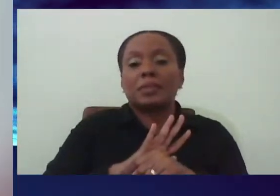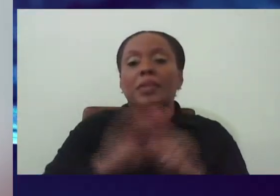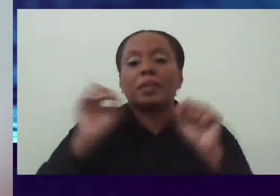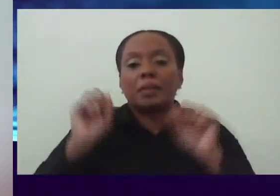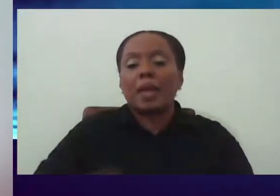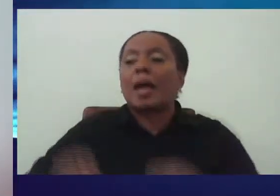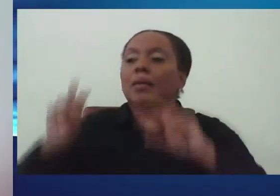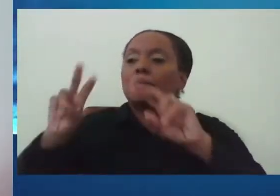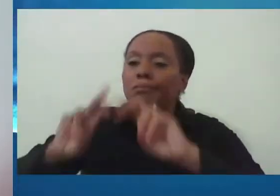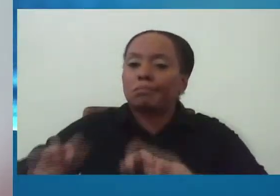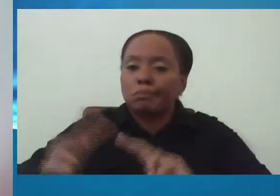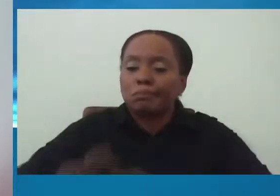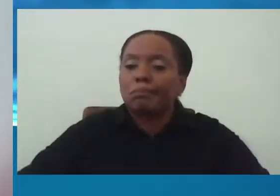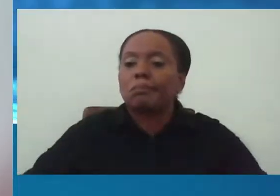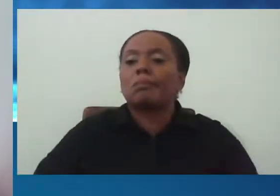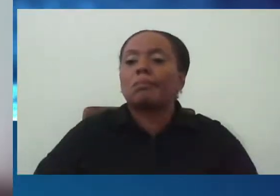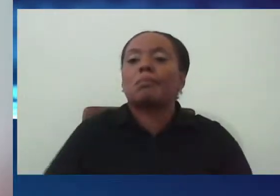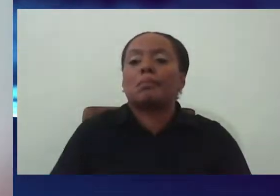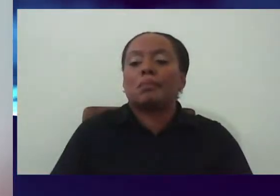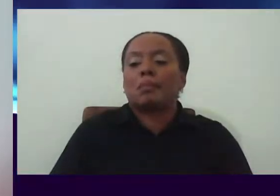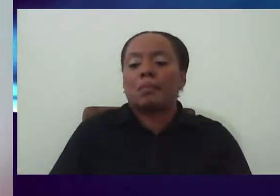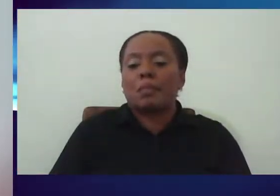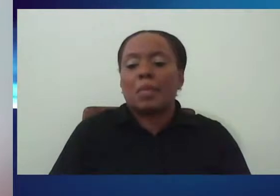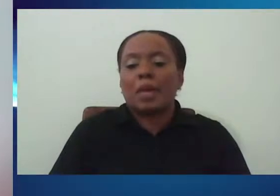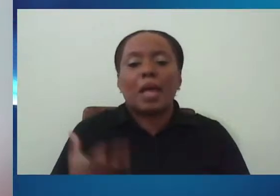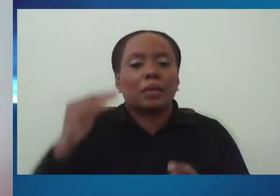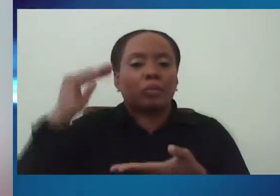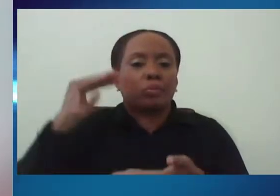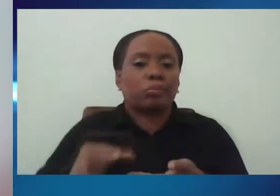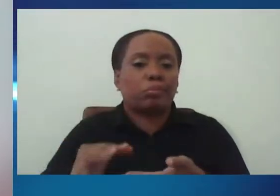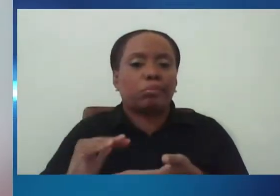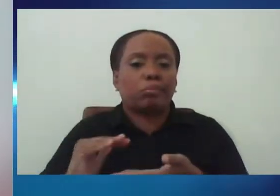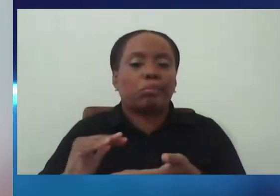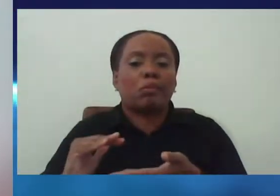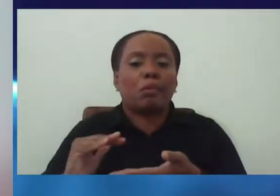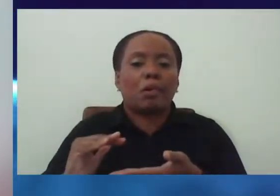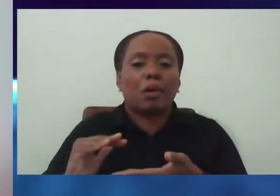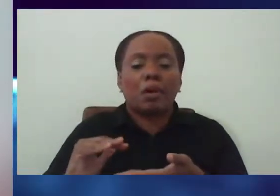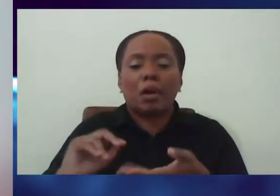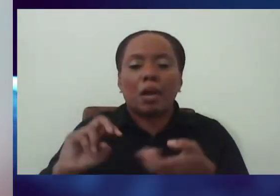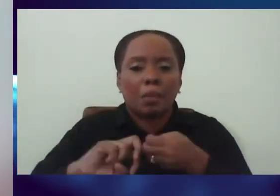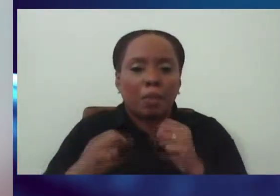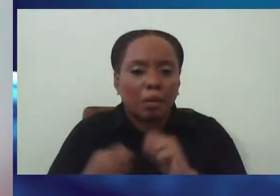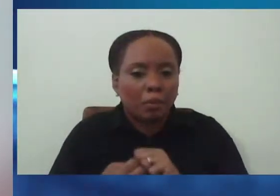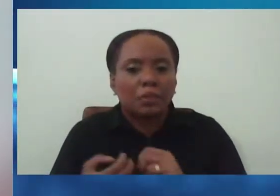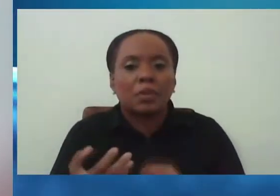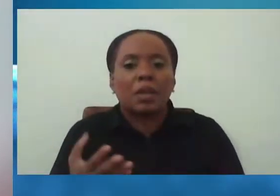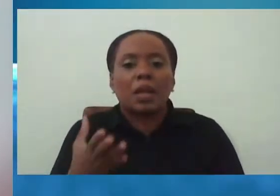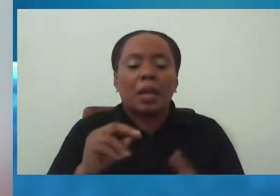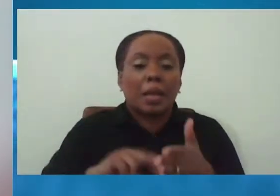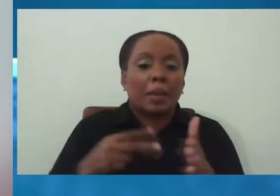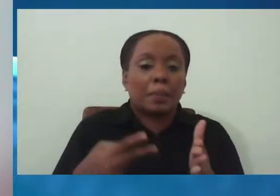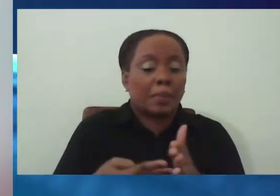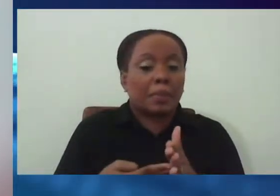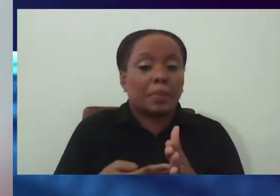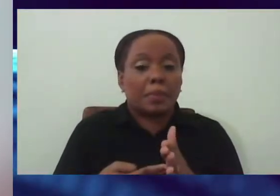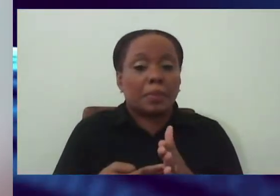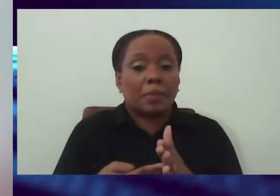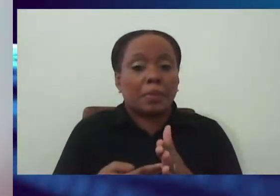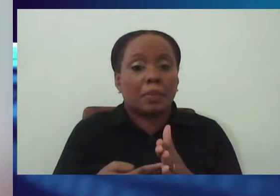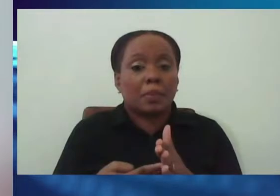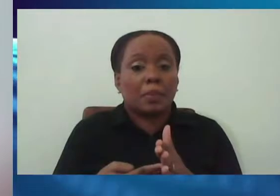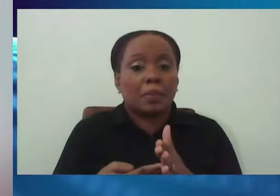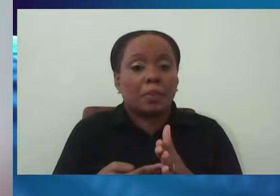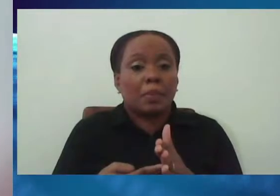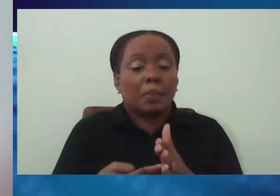of risk of negative outcomes and increase the chances of them being able to have good